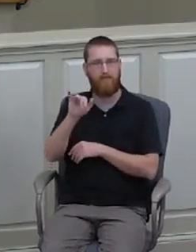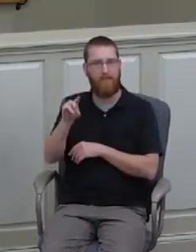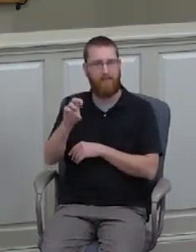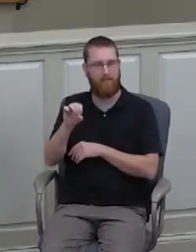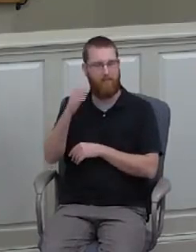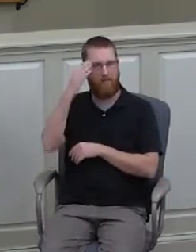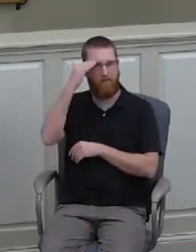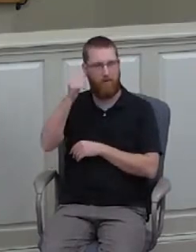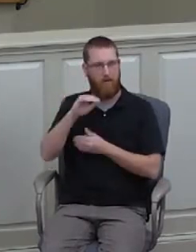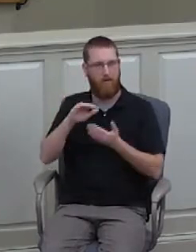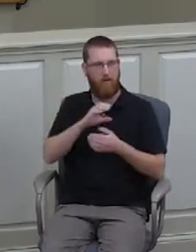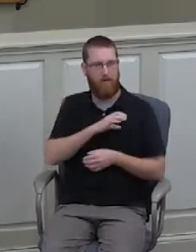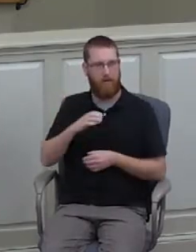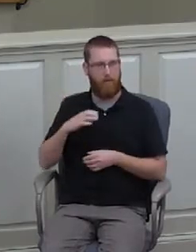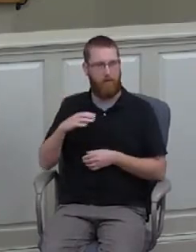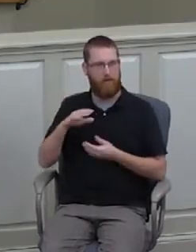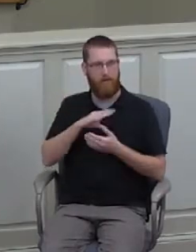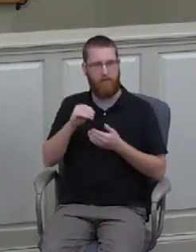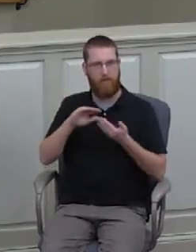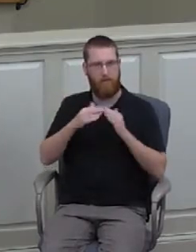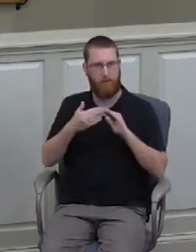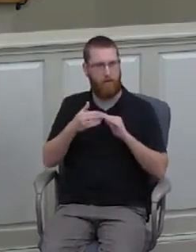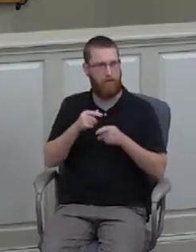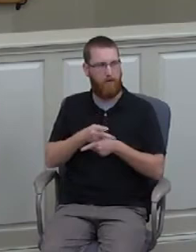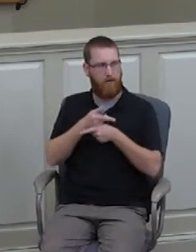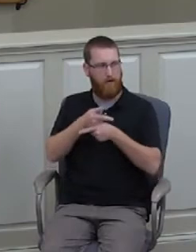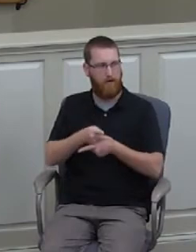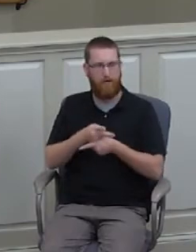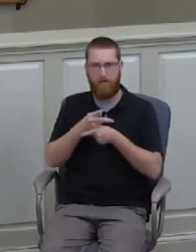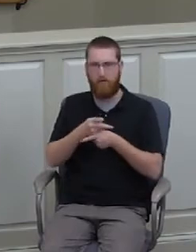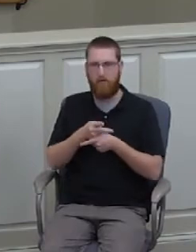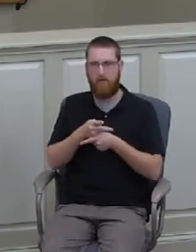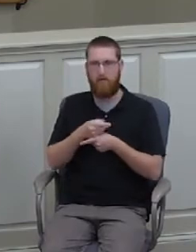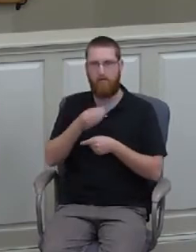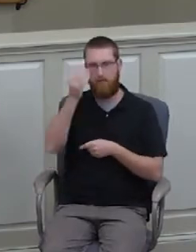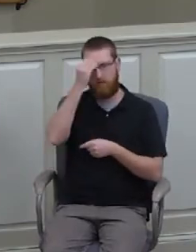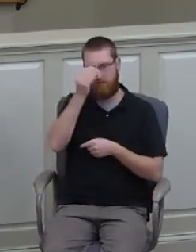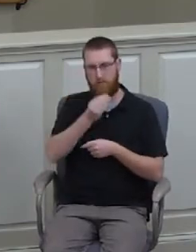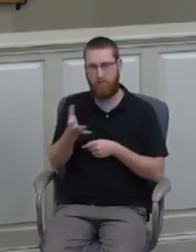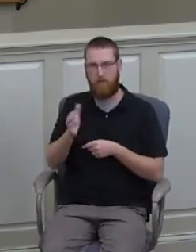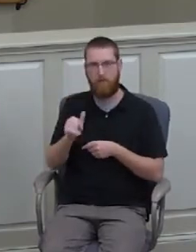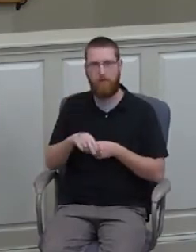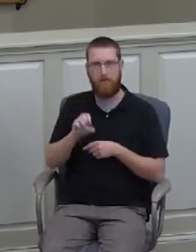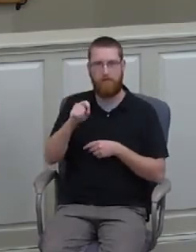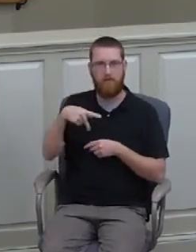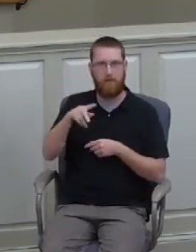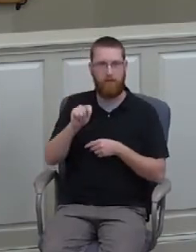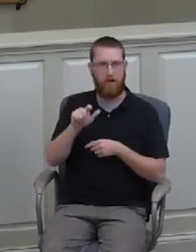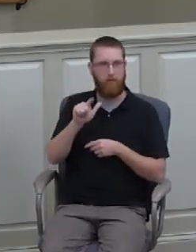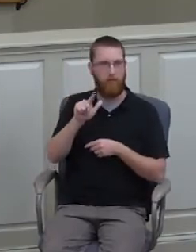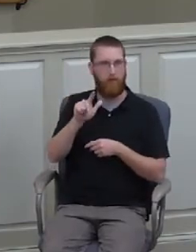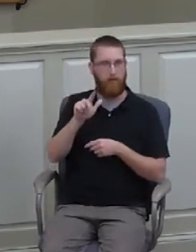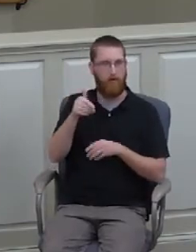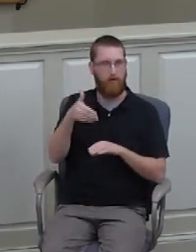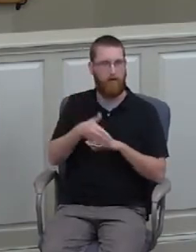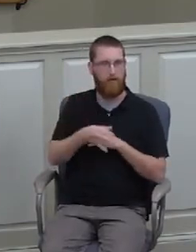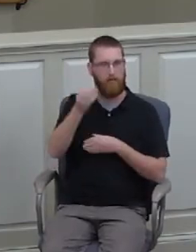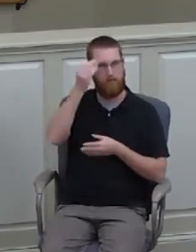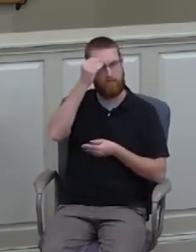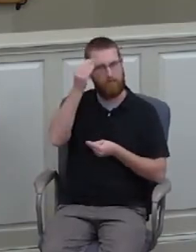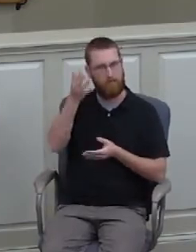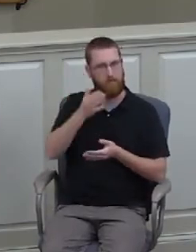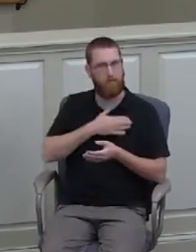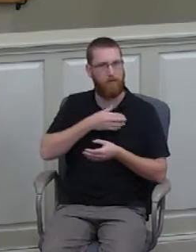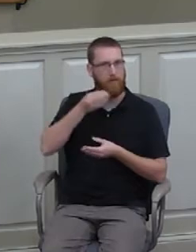need to be careful? Now, I feel compelled to share, before I go back to my seat, that on September the 23rd, after sharing my